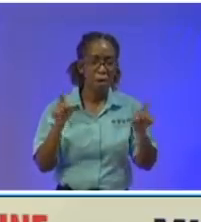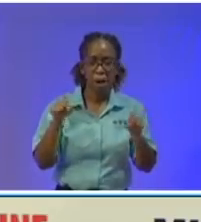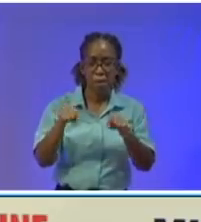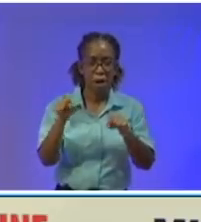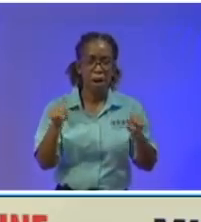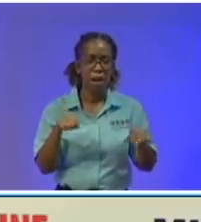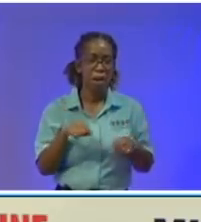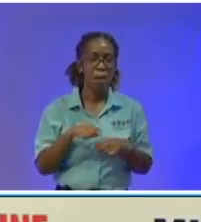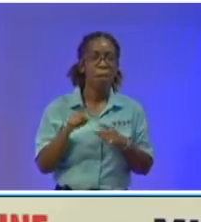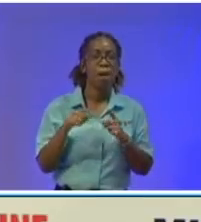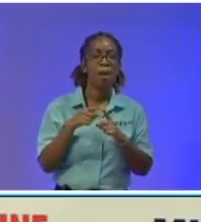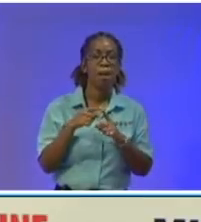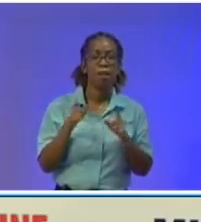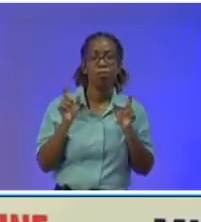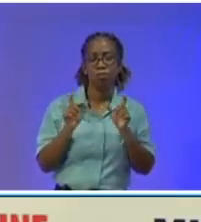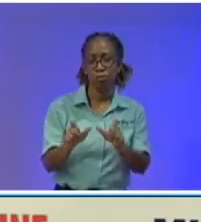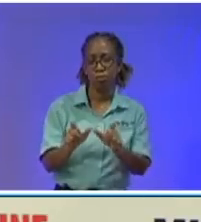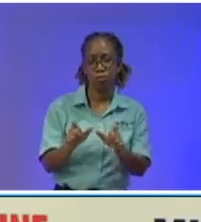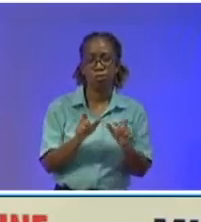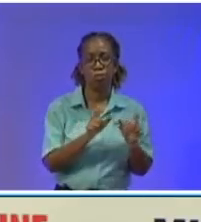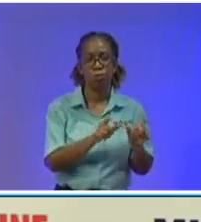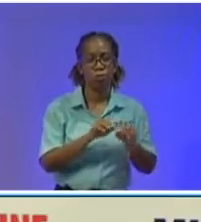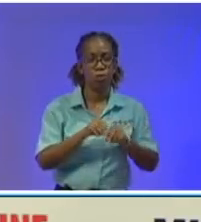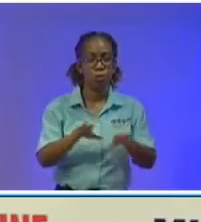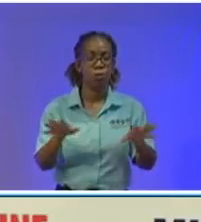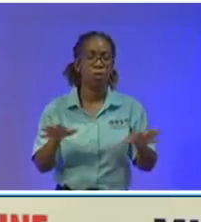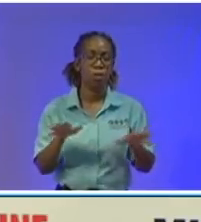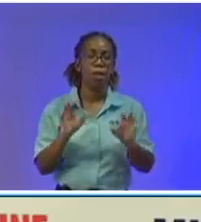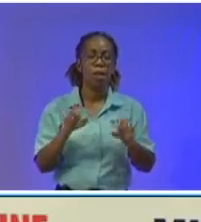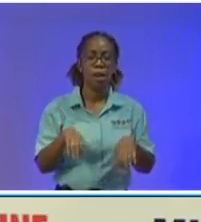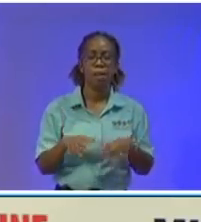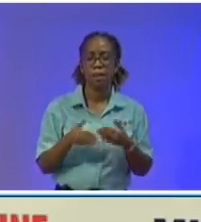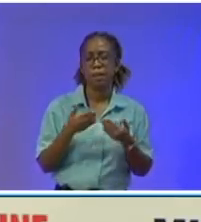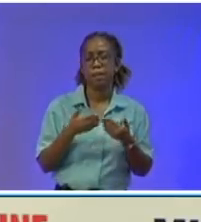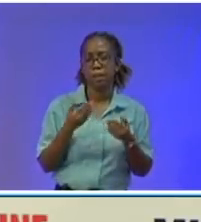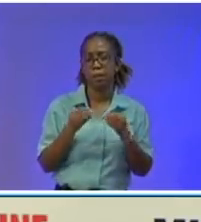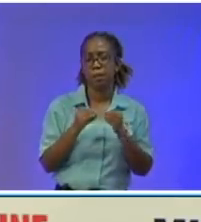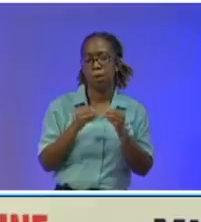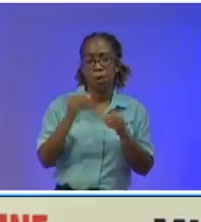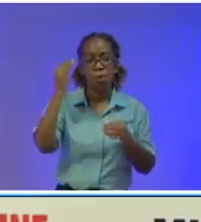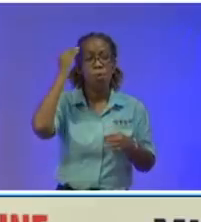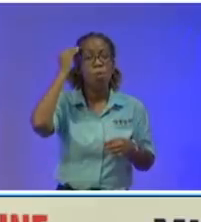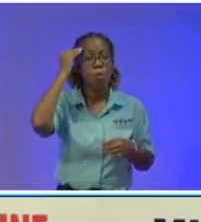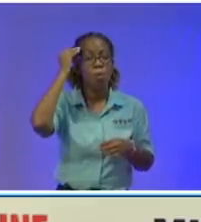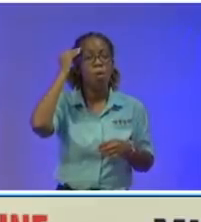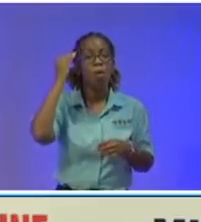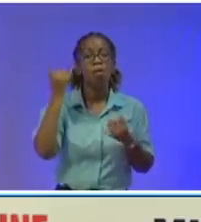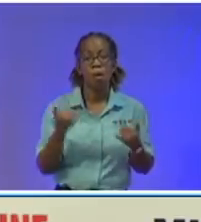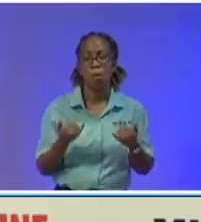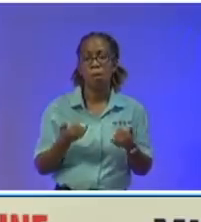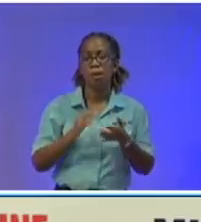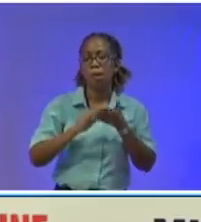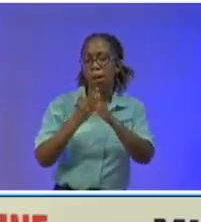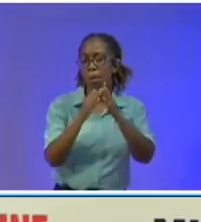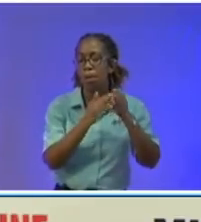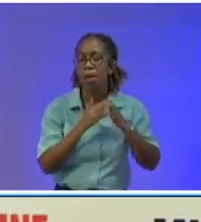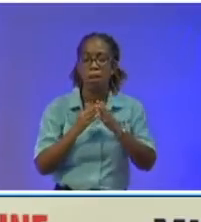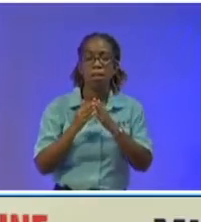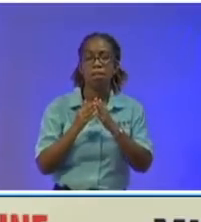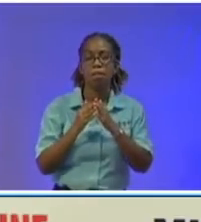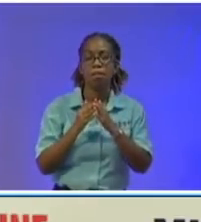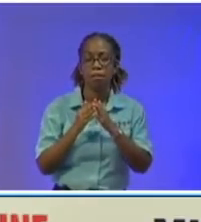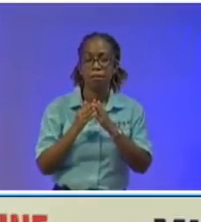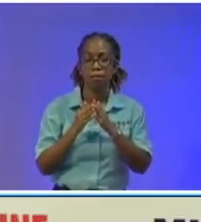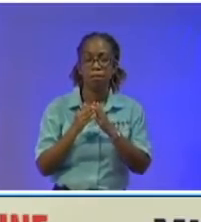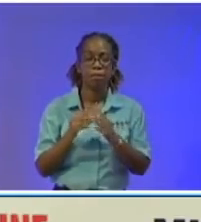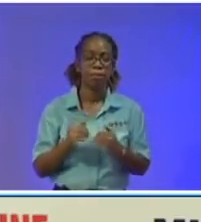it is a little easier to say you have a cluster from one activity or the other. At a population level, what we do notice all the time is then